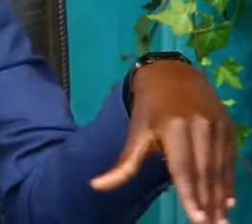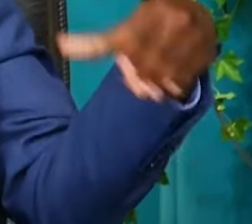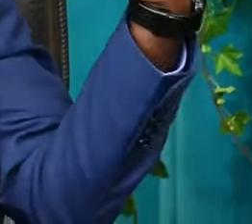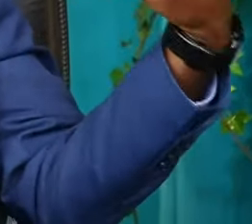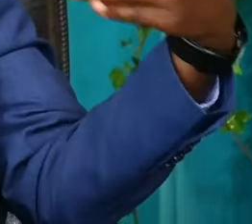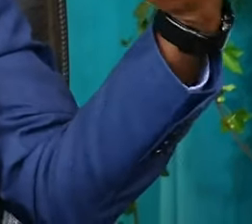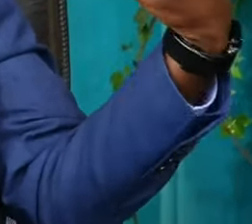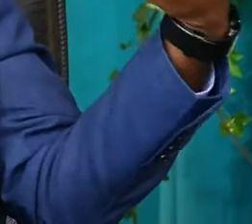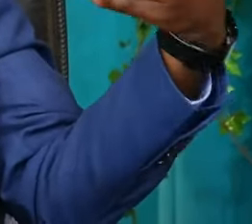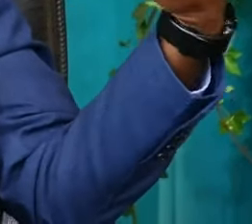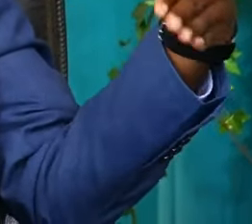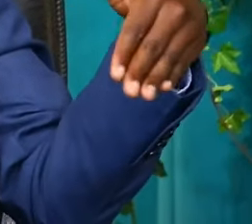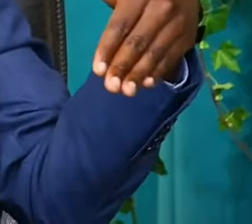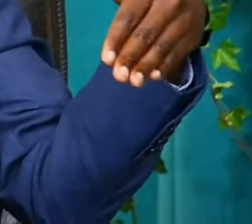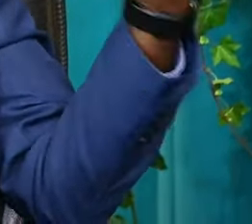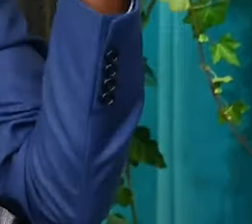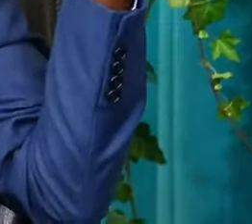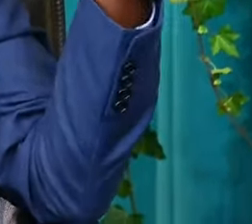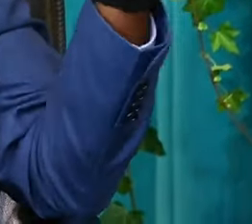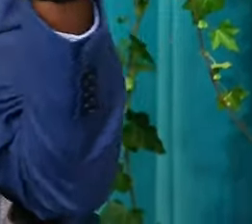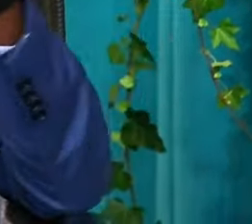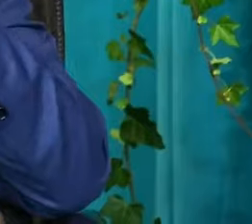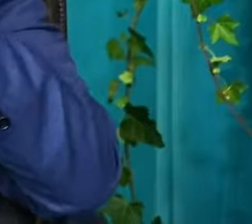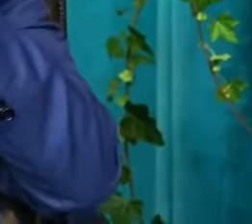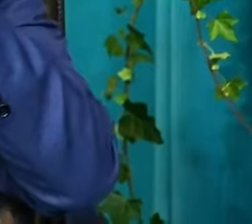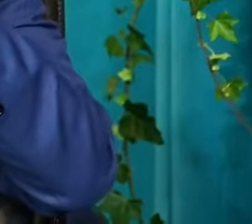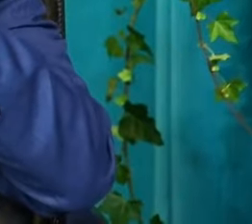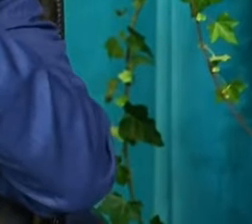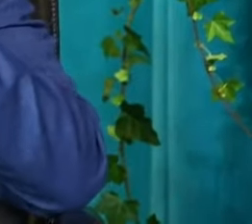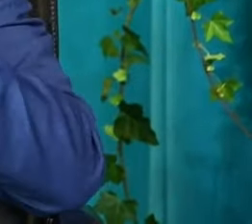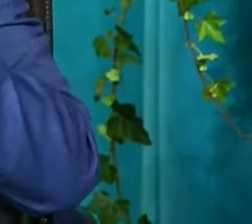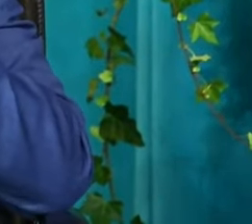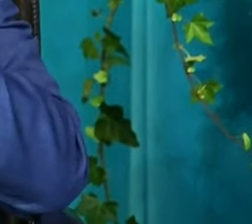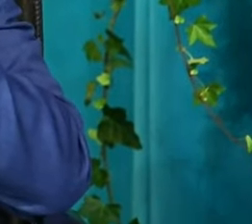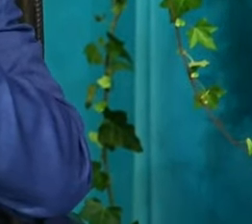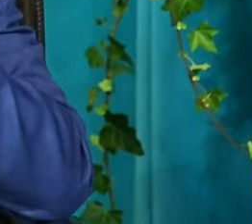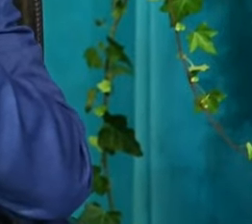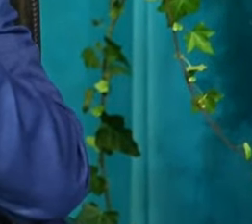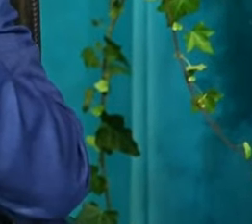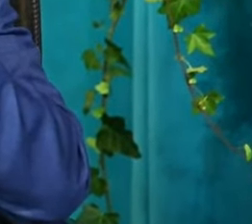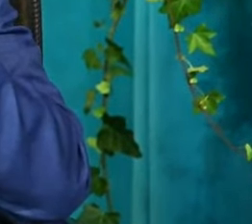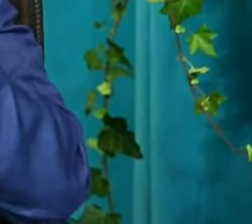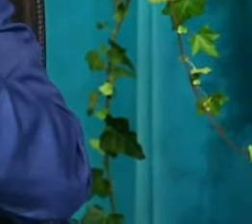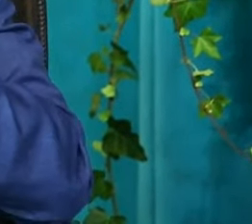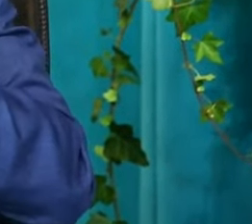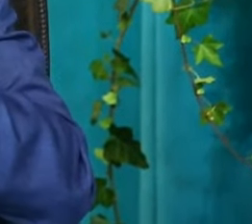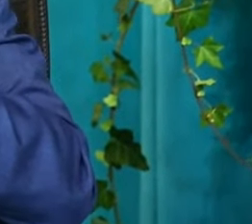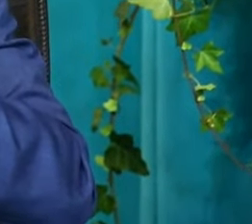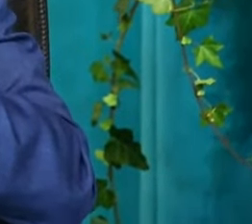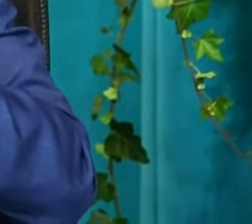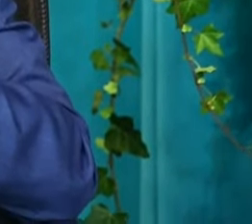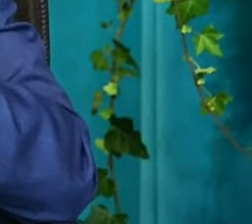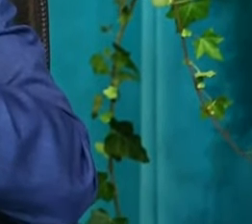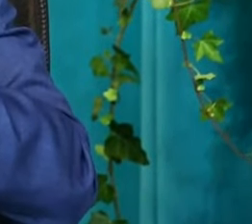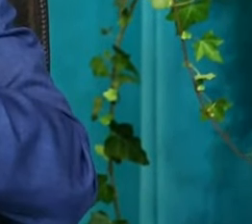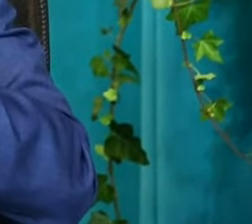know that God still has his people and that we are not alone in this world. All right, very good.